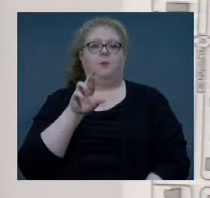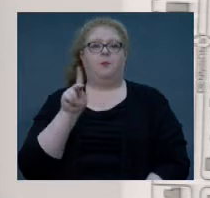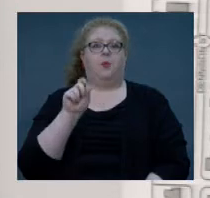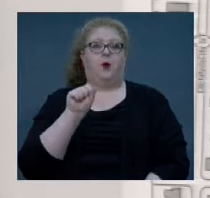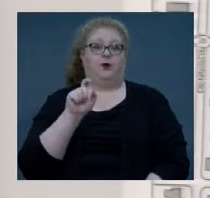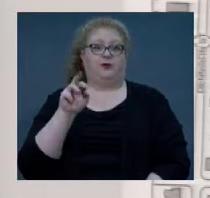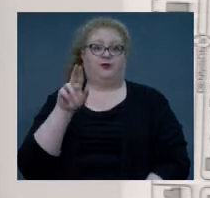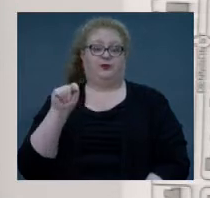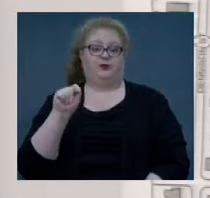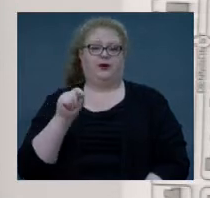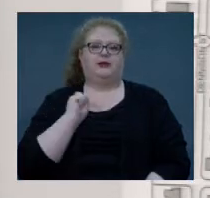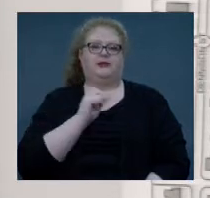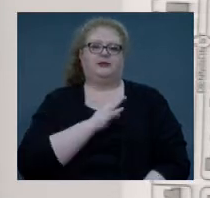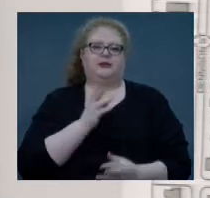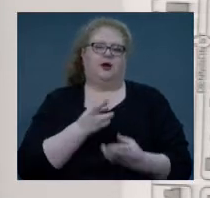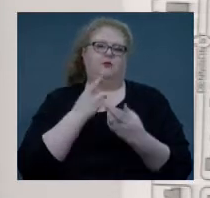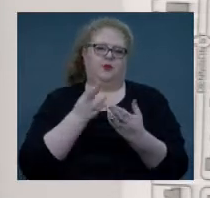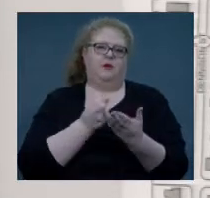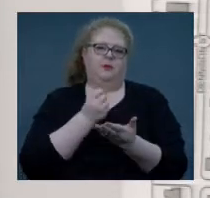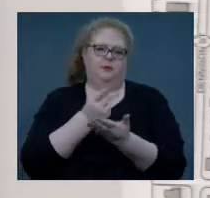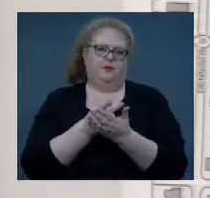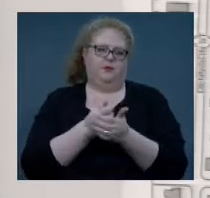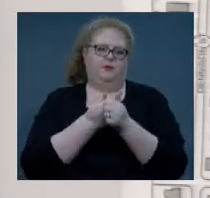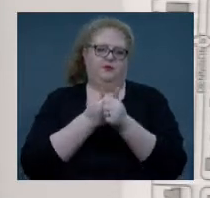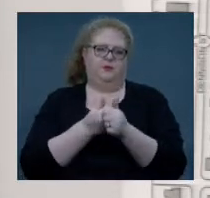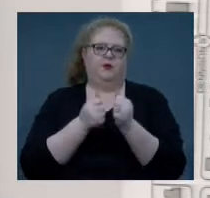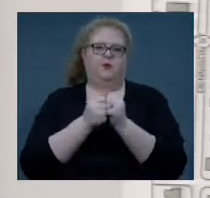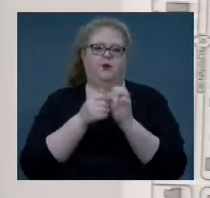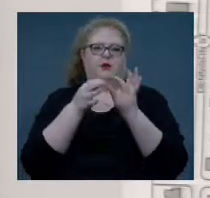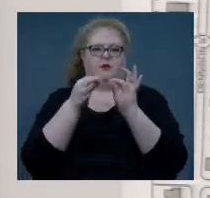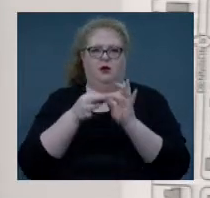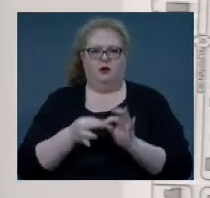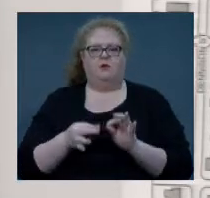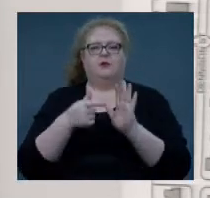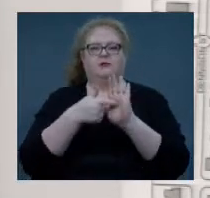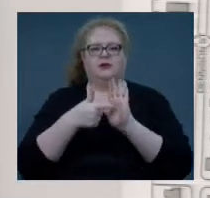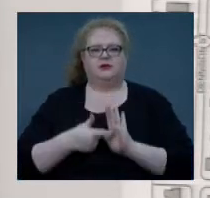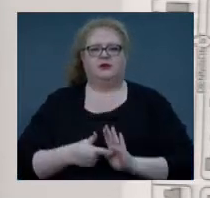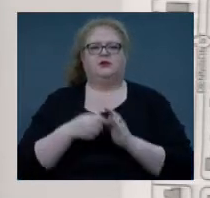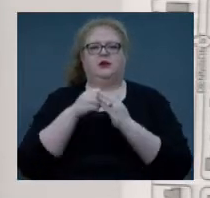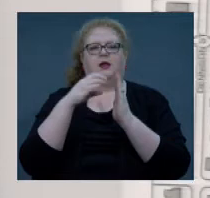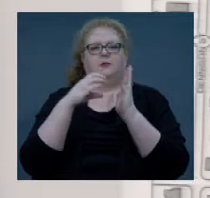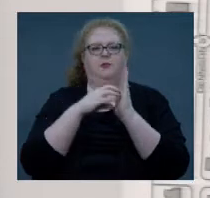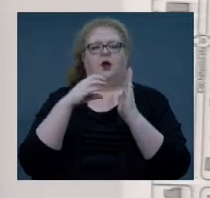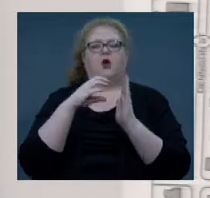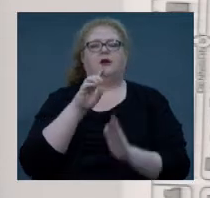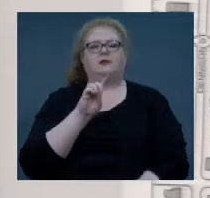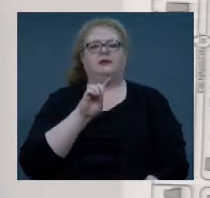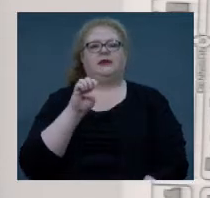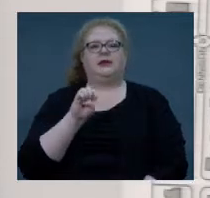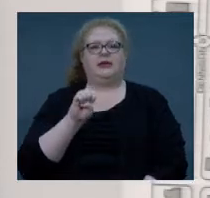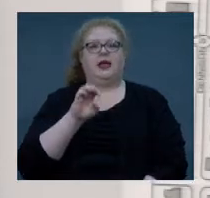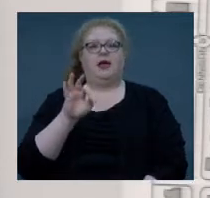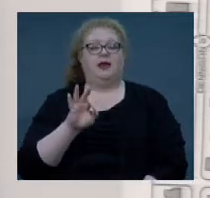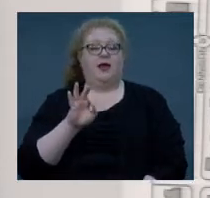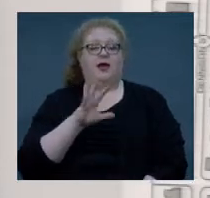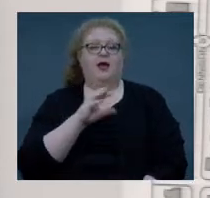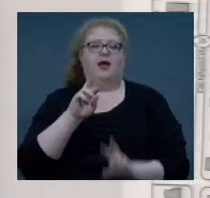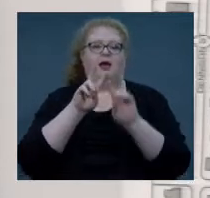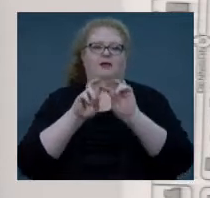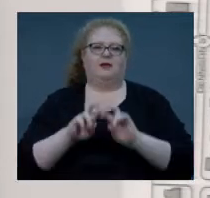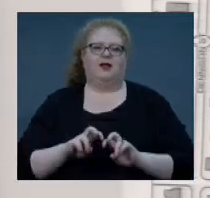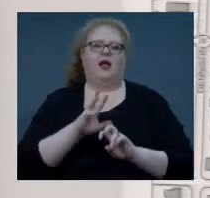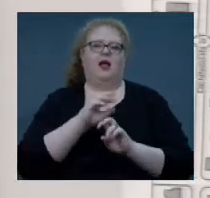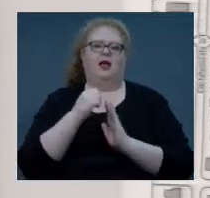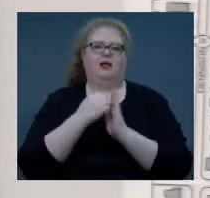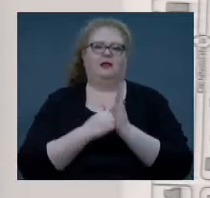recommends approval of the PRD subject to compliance with the comments and conditions outlined in paragraphs D, E, and F, and the analysis